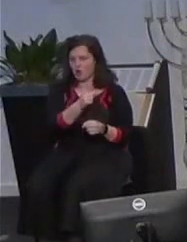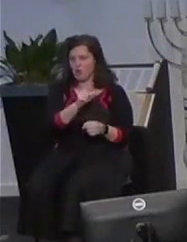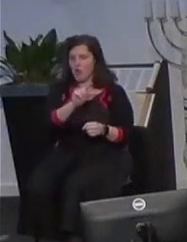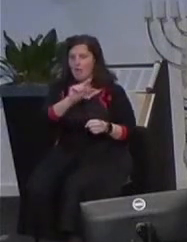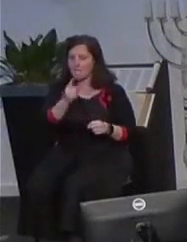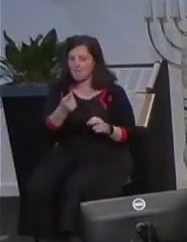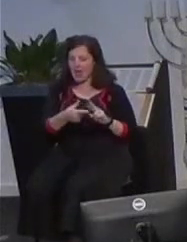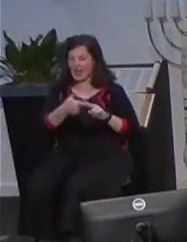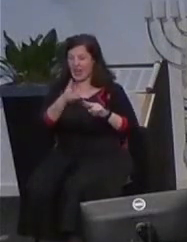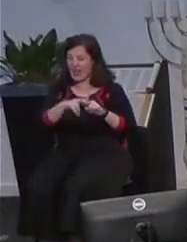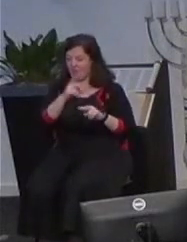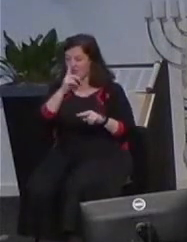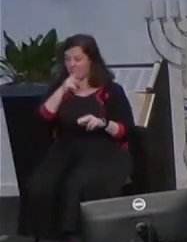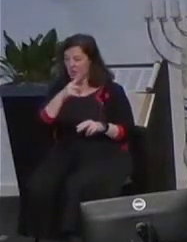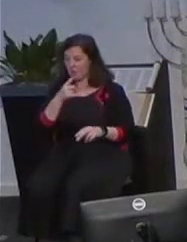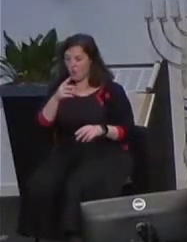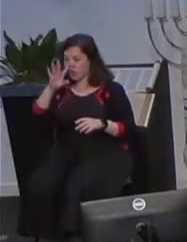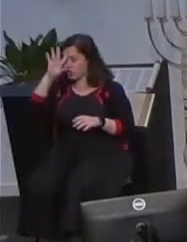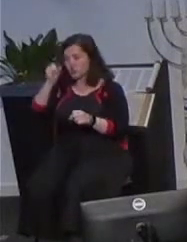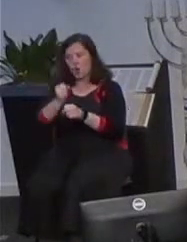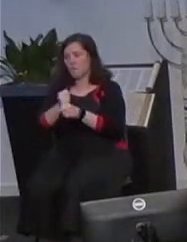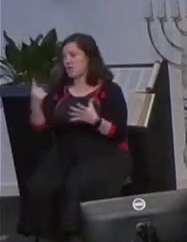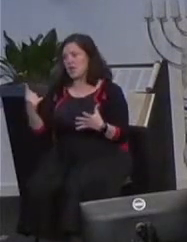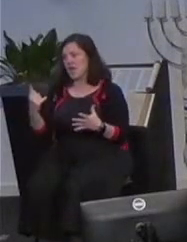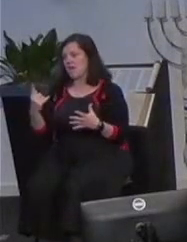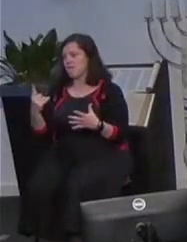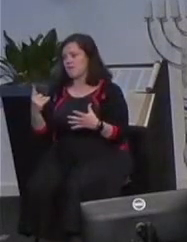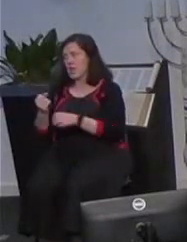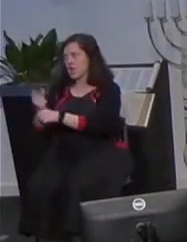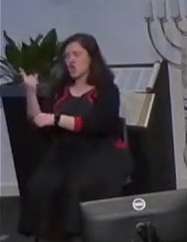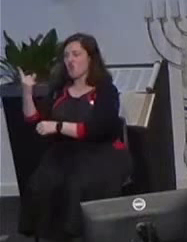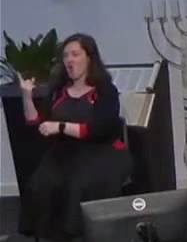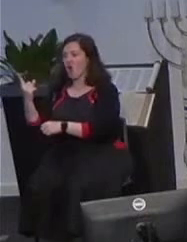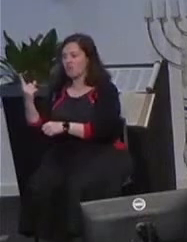the builders rejected and became the cornerstone is